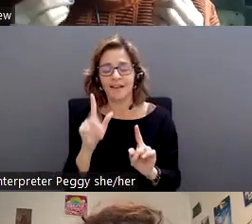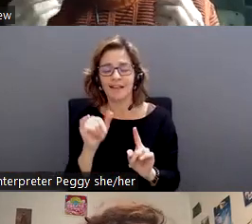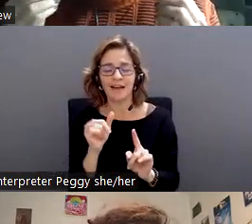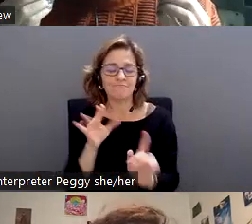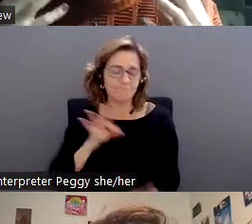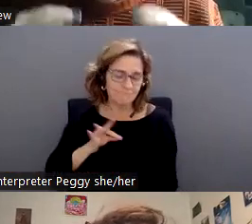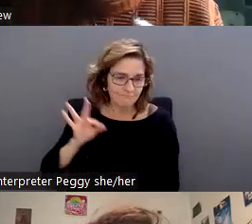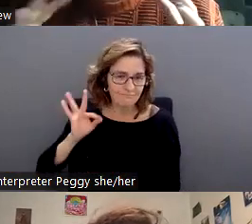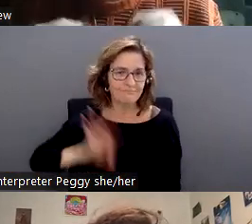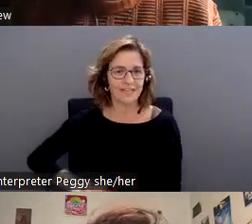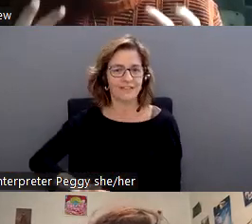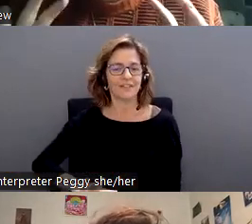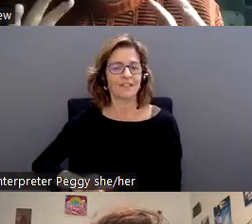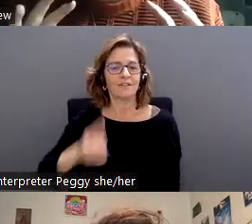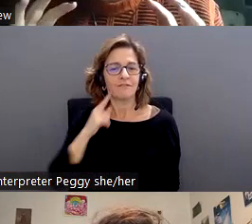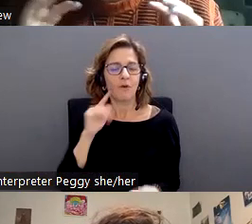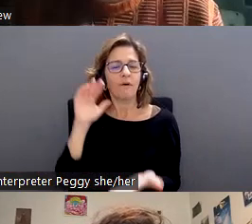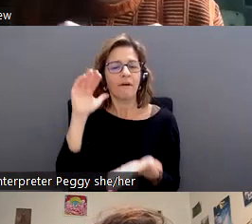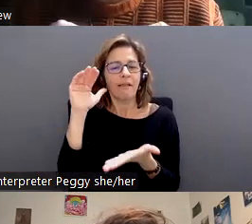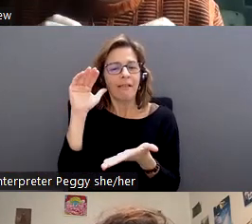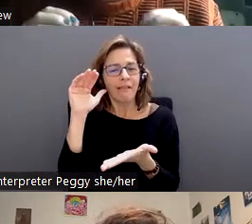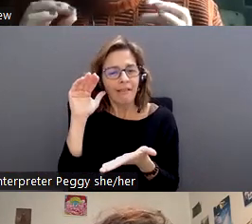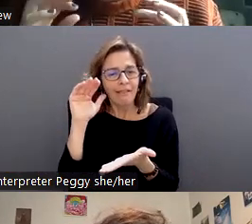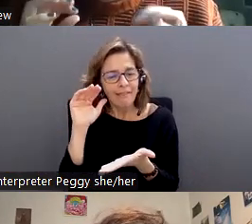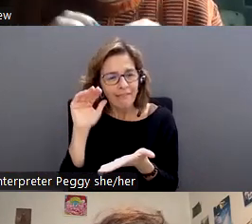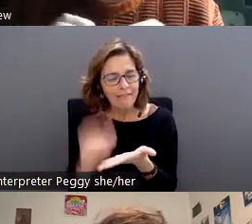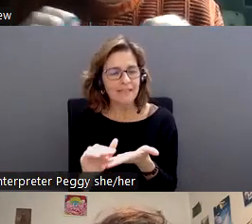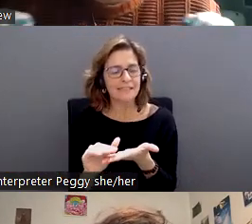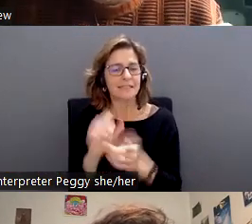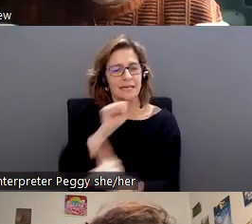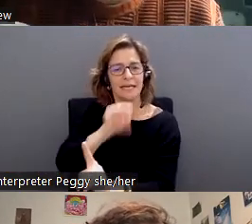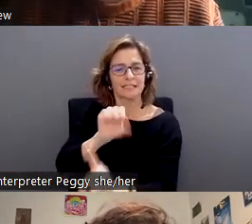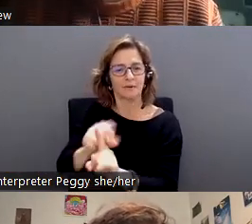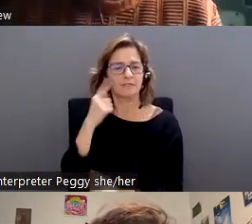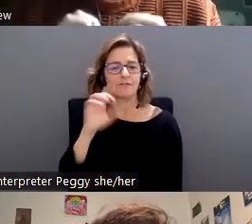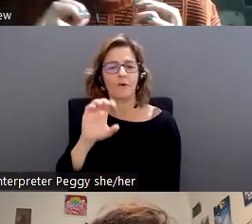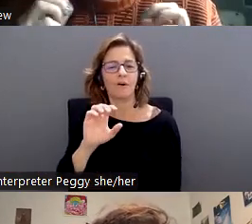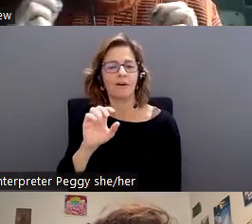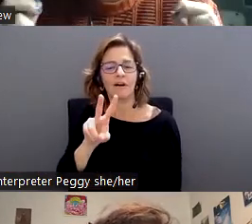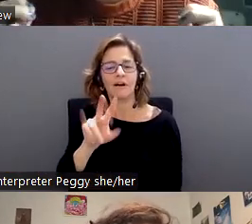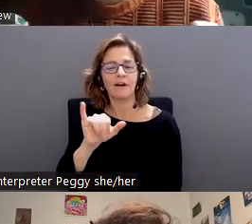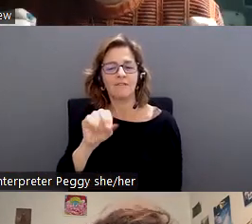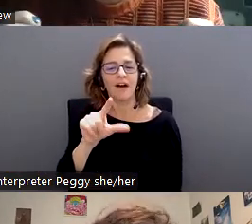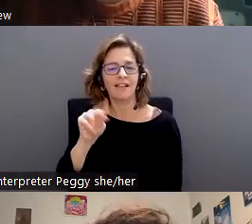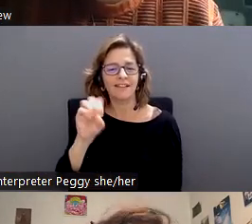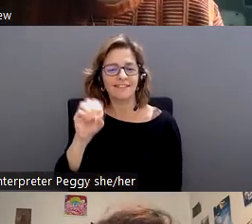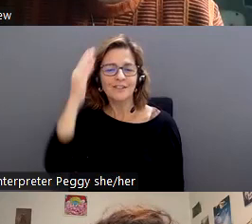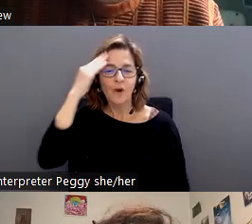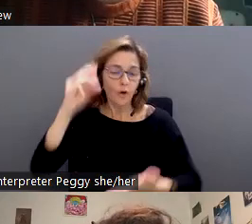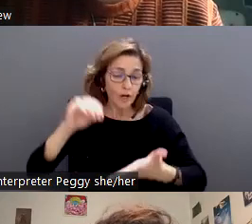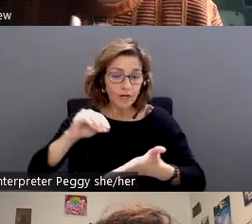of cutting down on a lot of the forms of, especially documentation problems